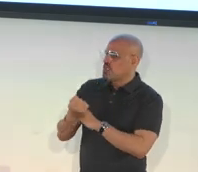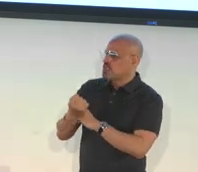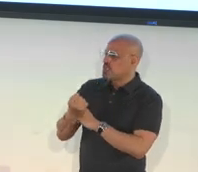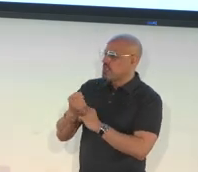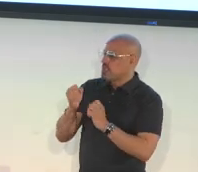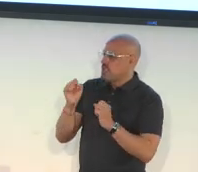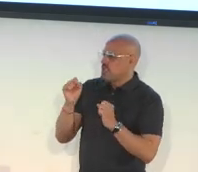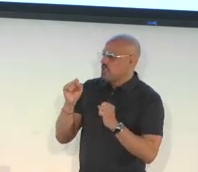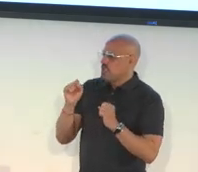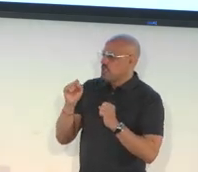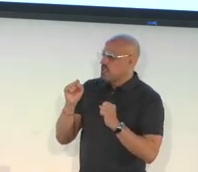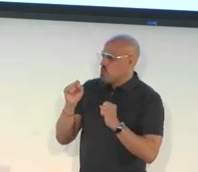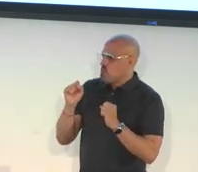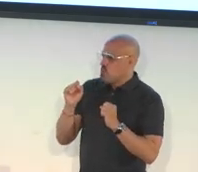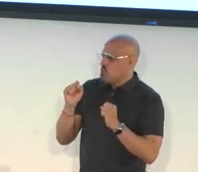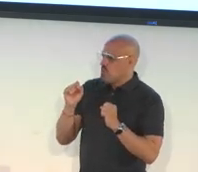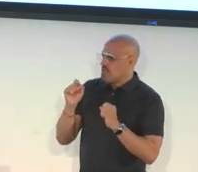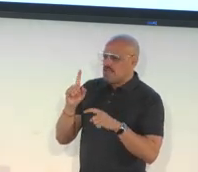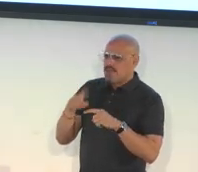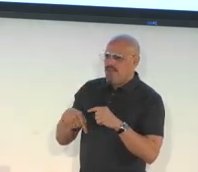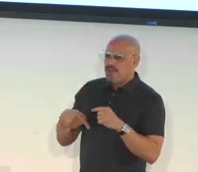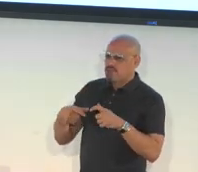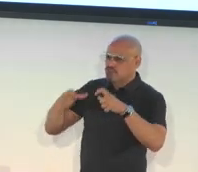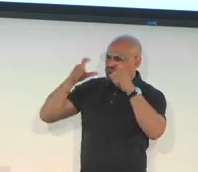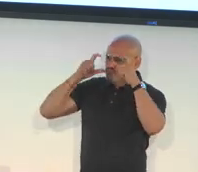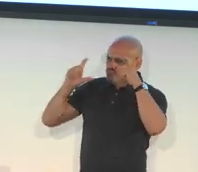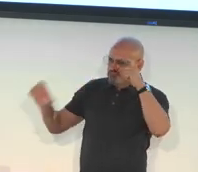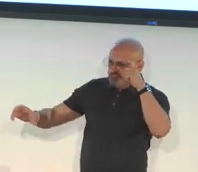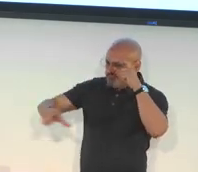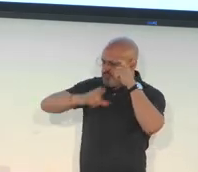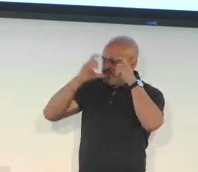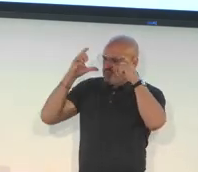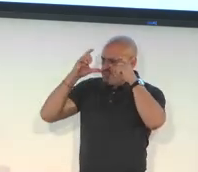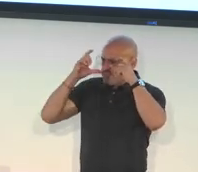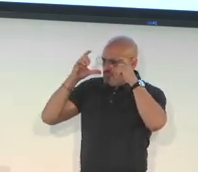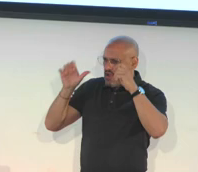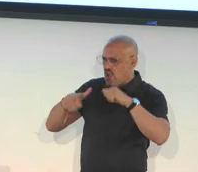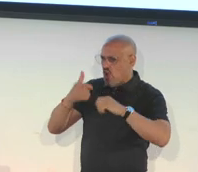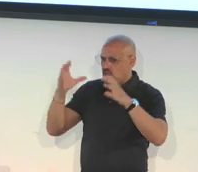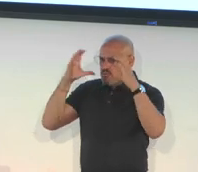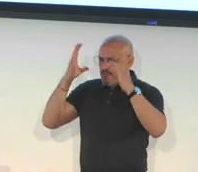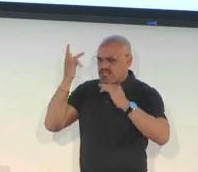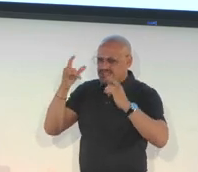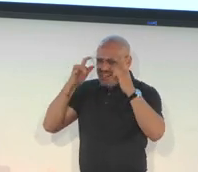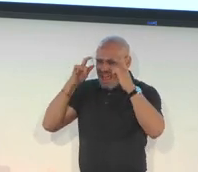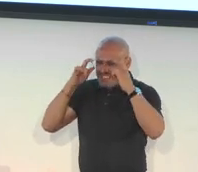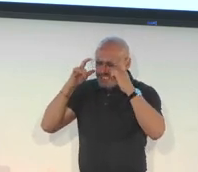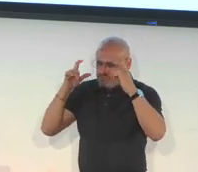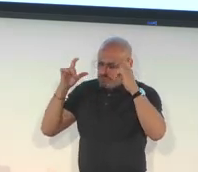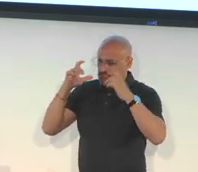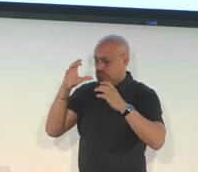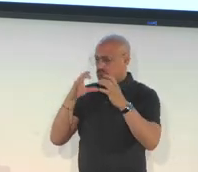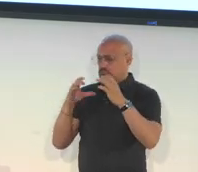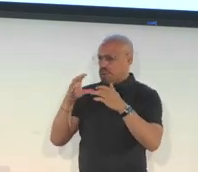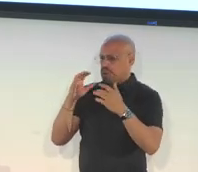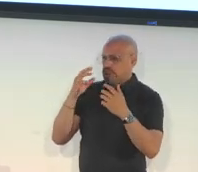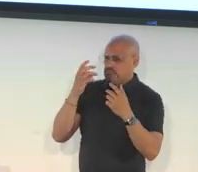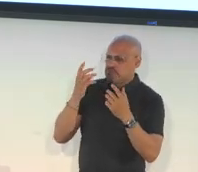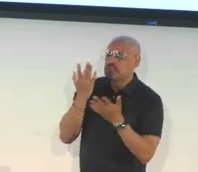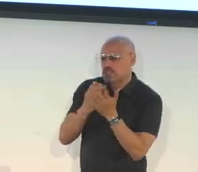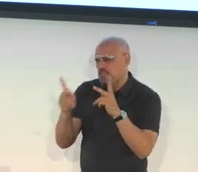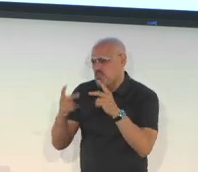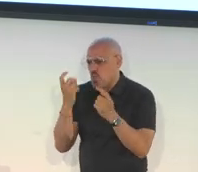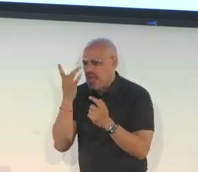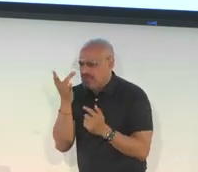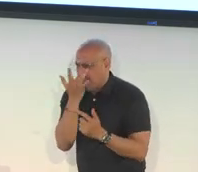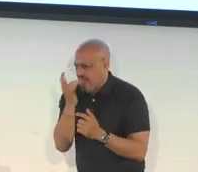you can't then put on certain types of headsets, because then your glasses get in the way. You have contacts, but some people can't wear